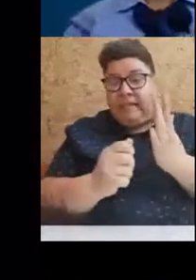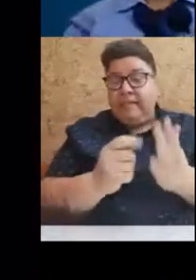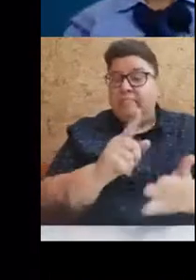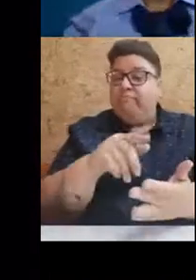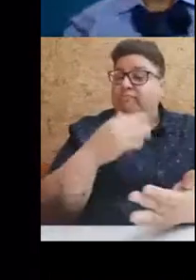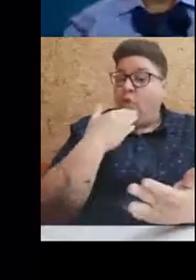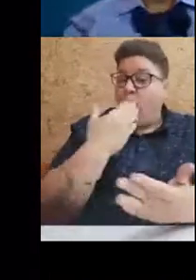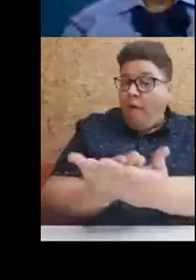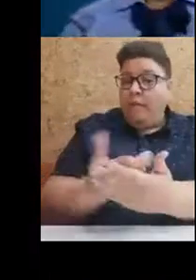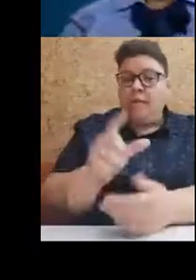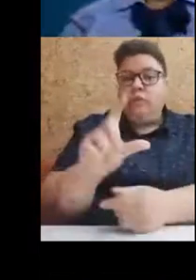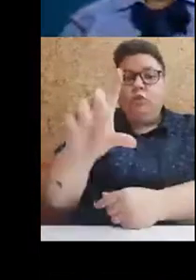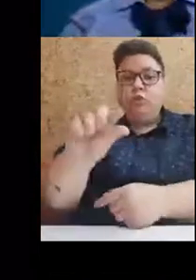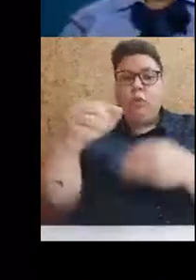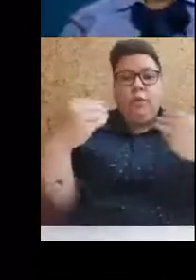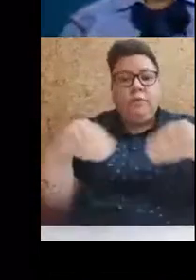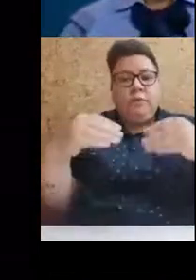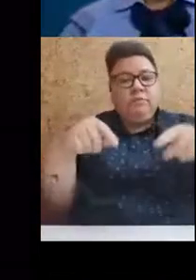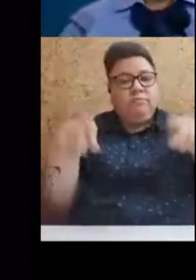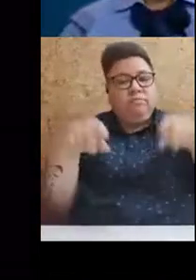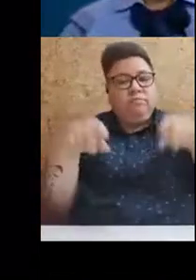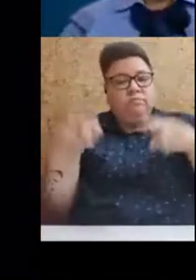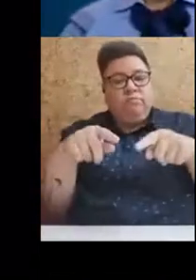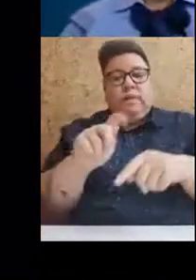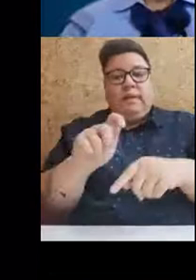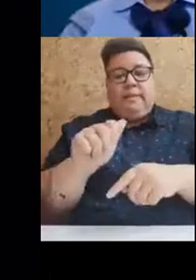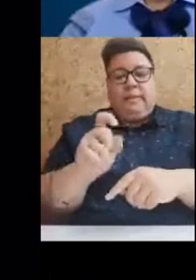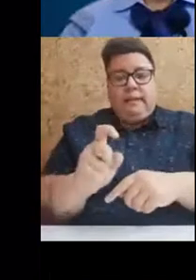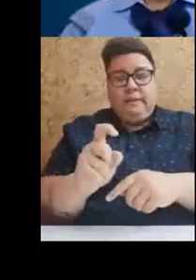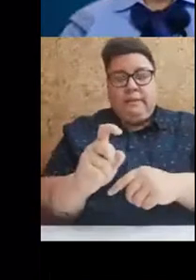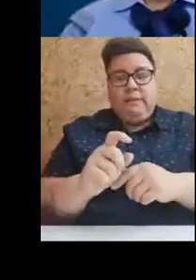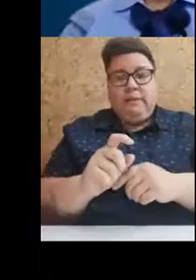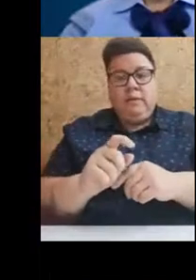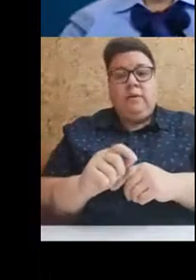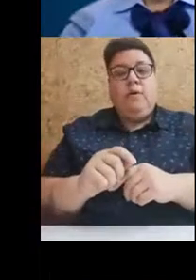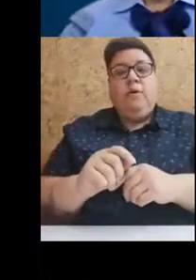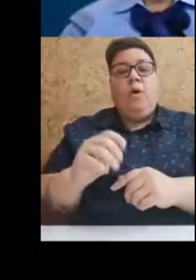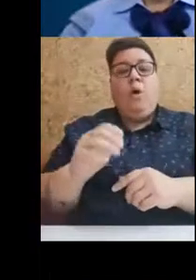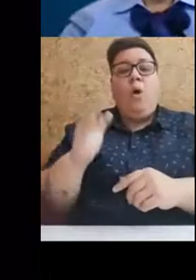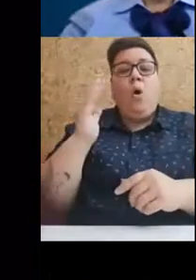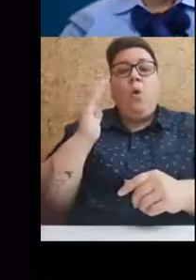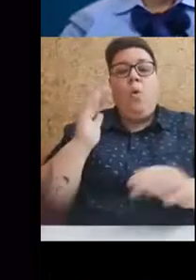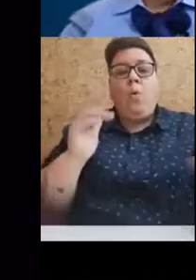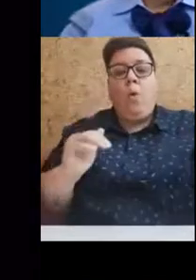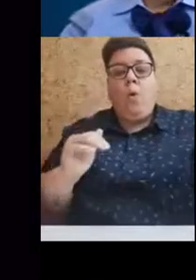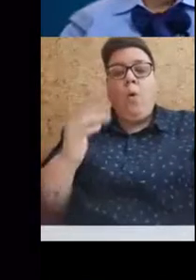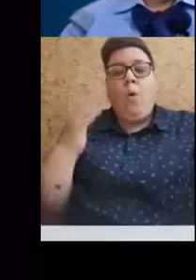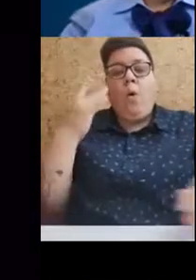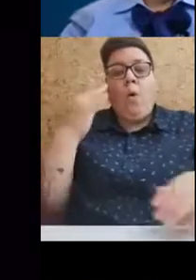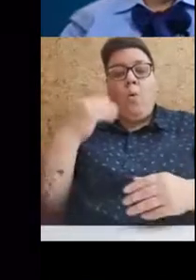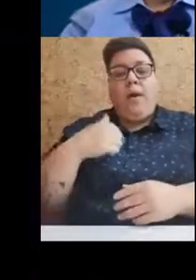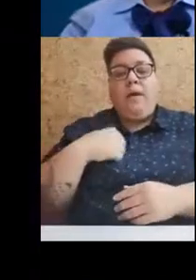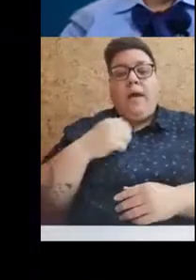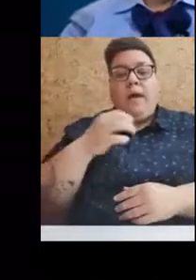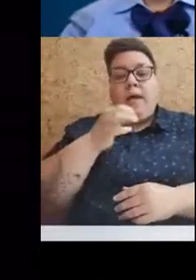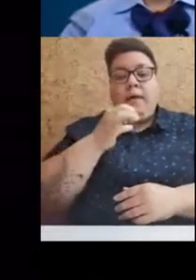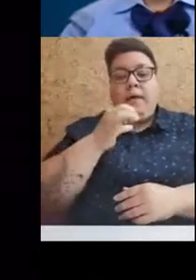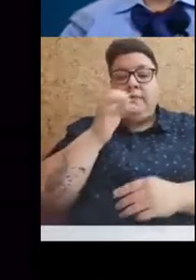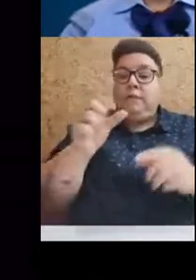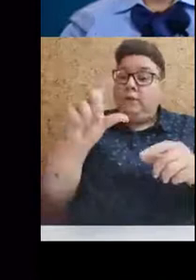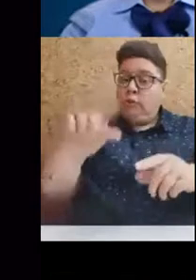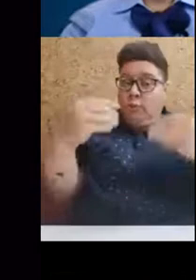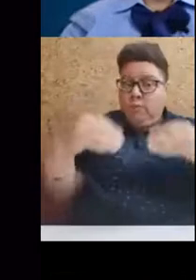business corporation tax. Now, I already know that when I say small business corporation tax, then people are thinking